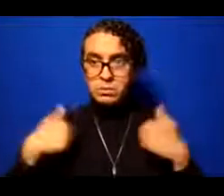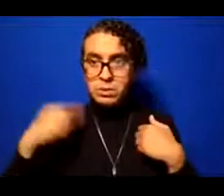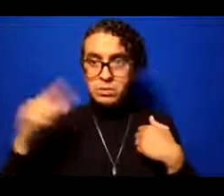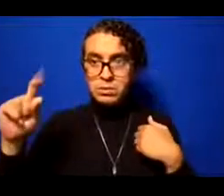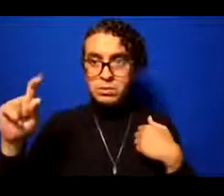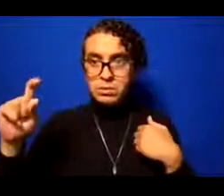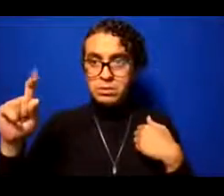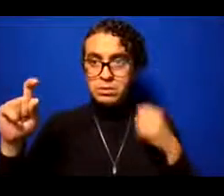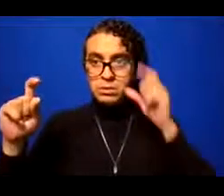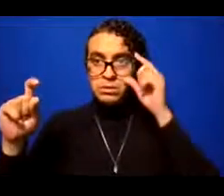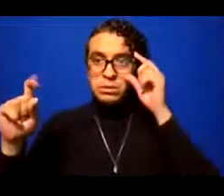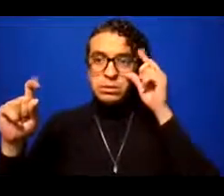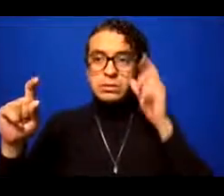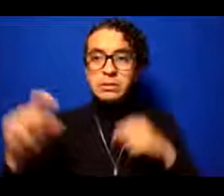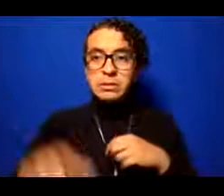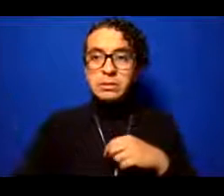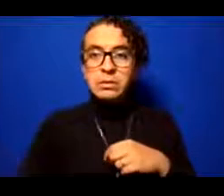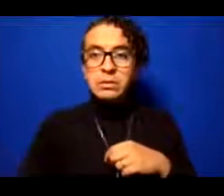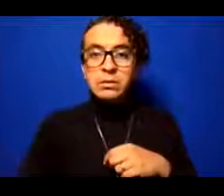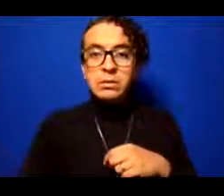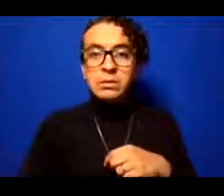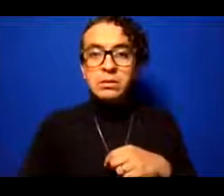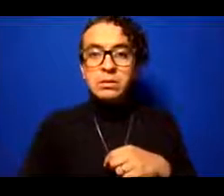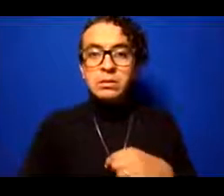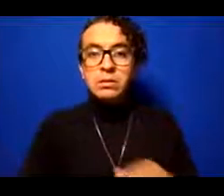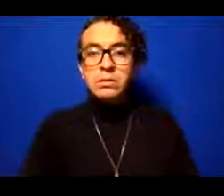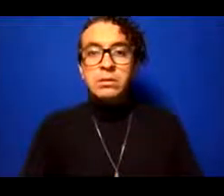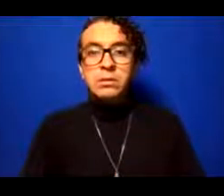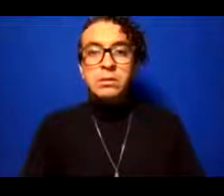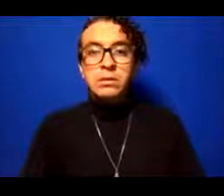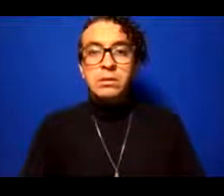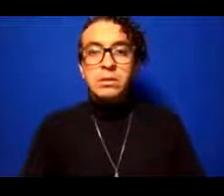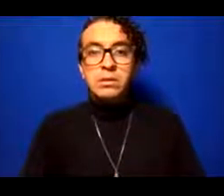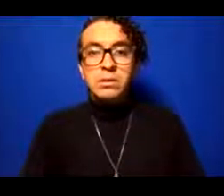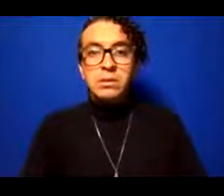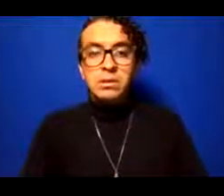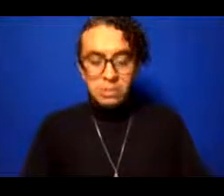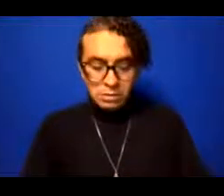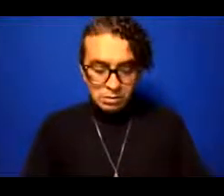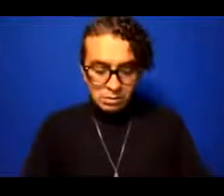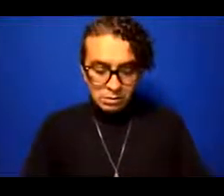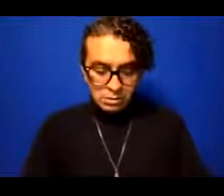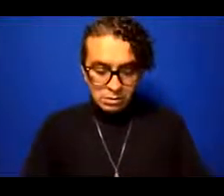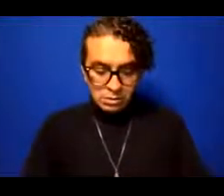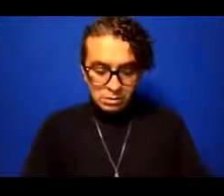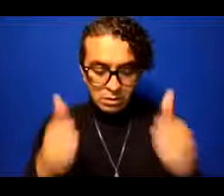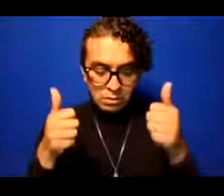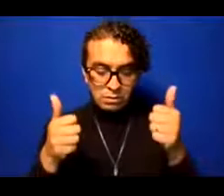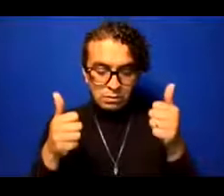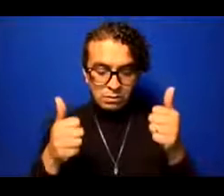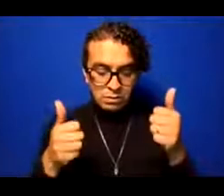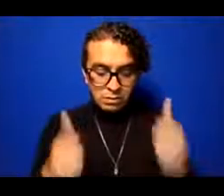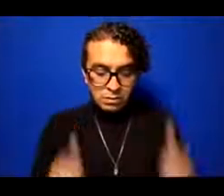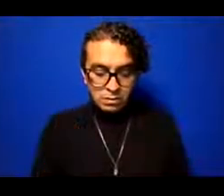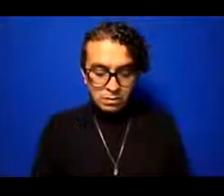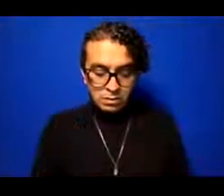for another child. And, I hear this all the time, like my kid doesn't come with a manual, they're different than me, we don't have personality, I'm not quite sure how